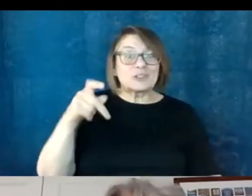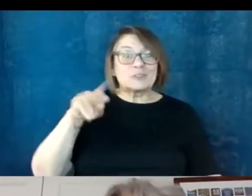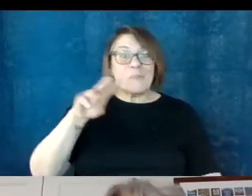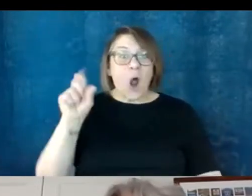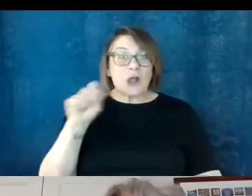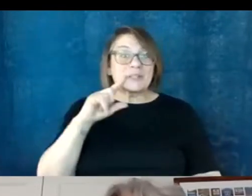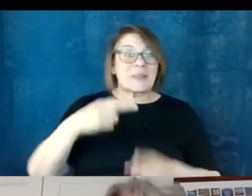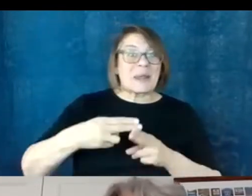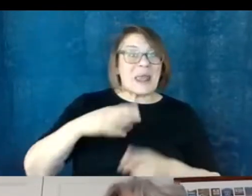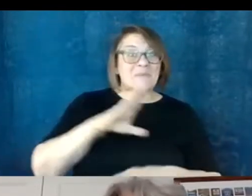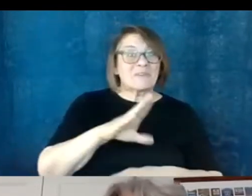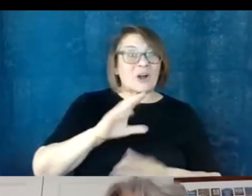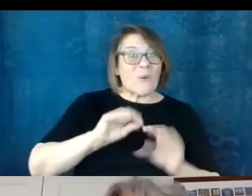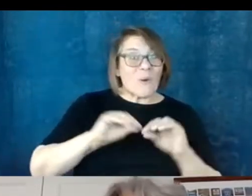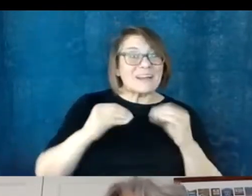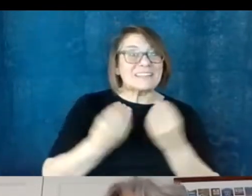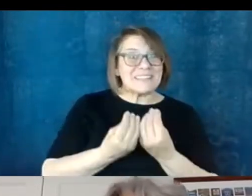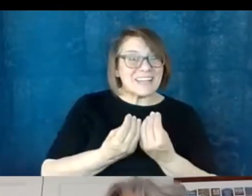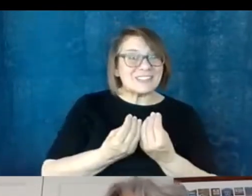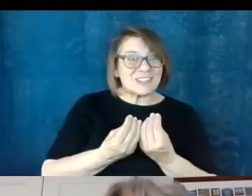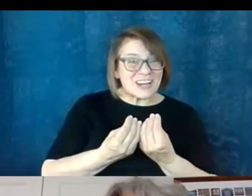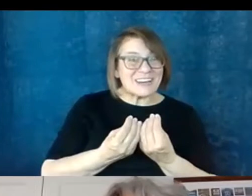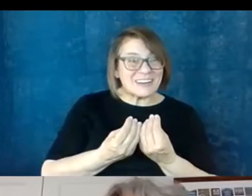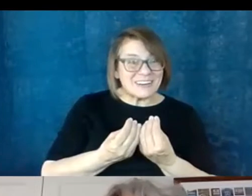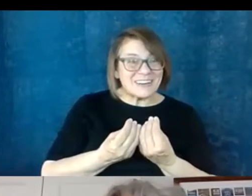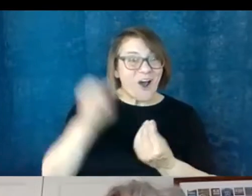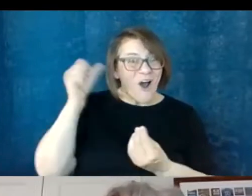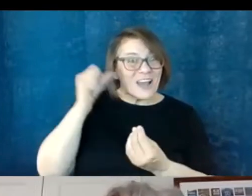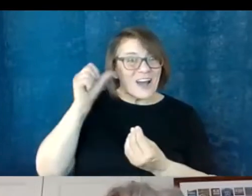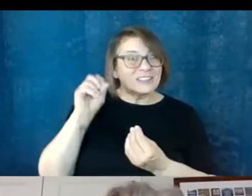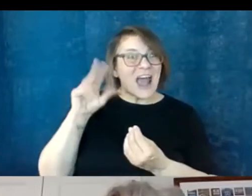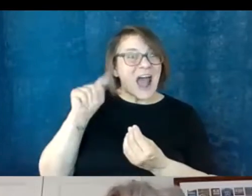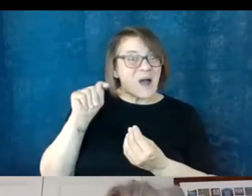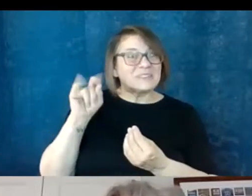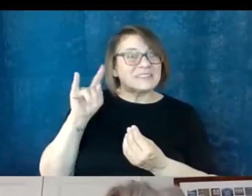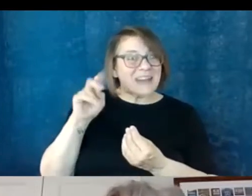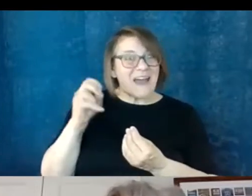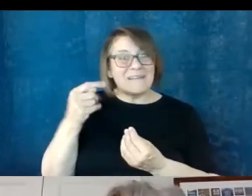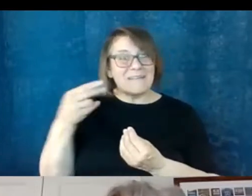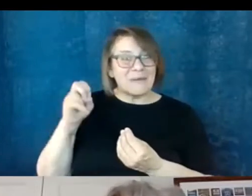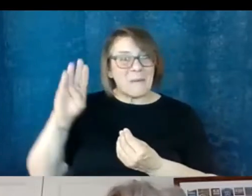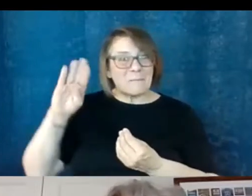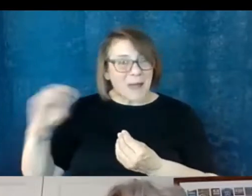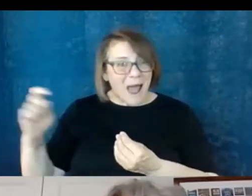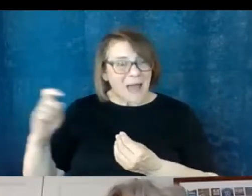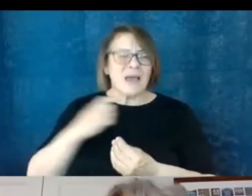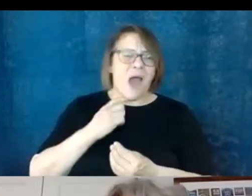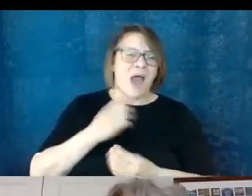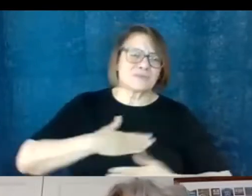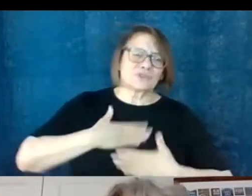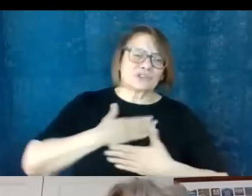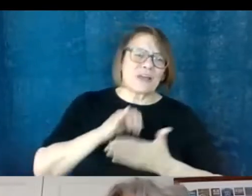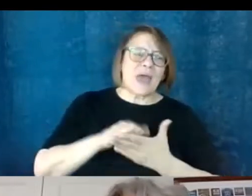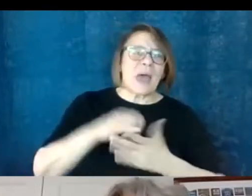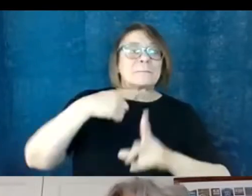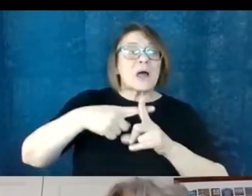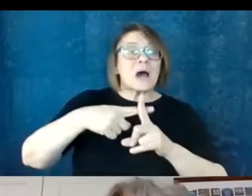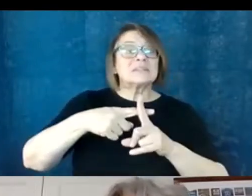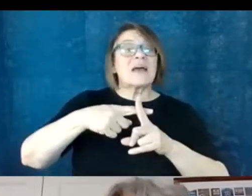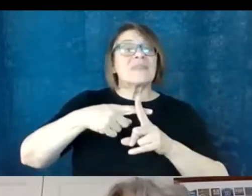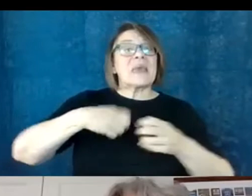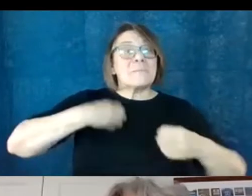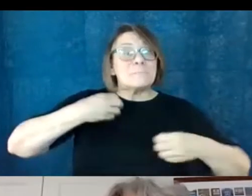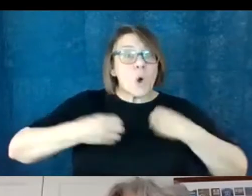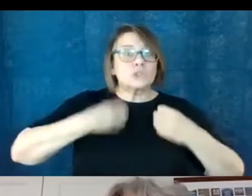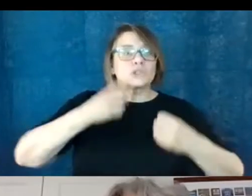her organization. And so I appreciate that, as well as the emotional and social support that you